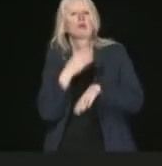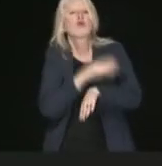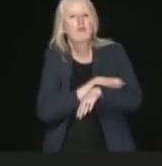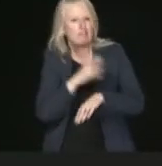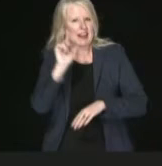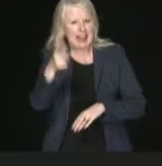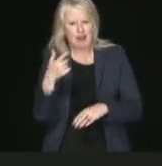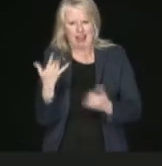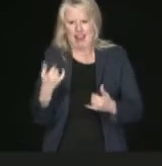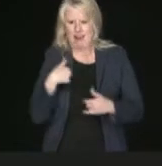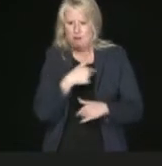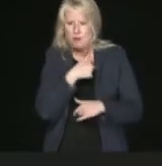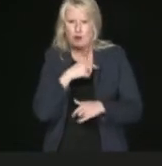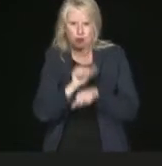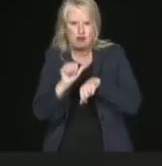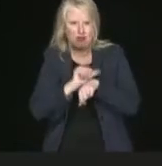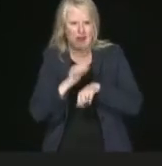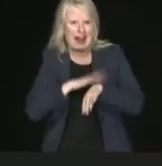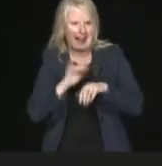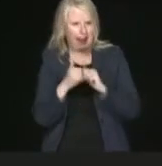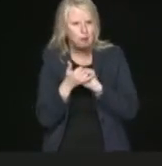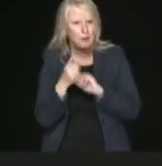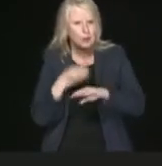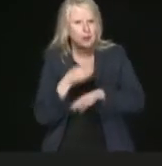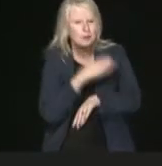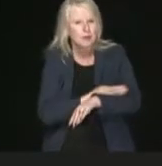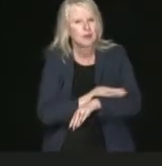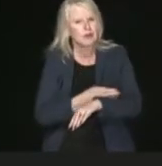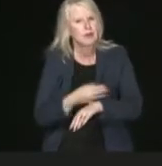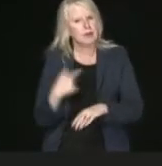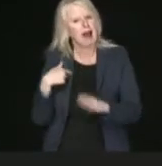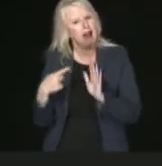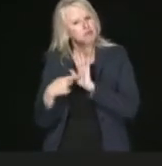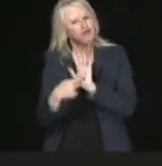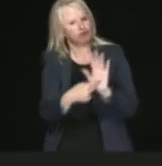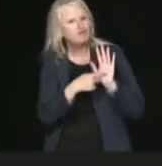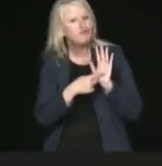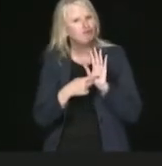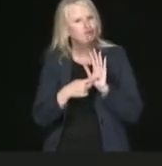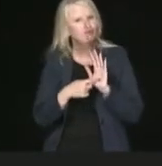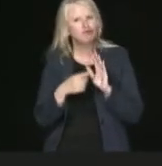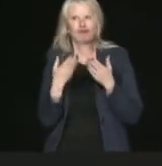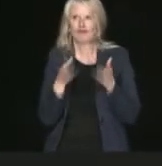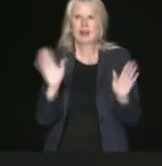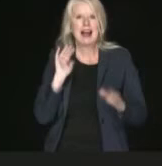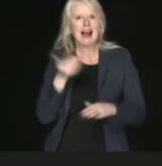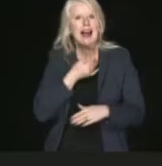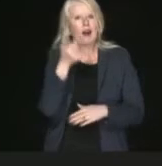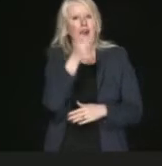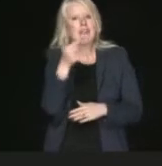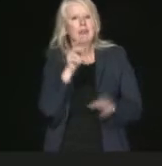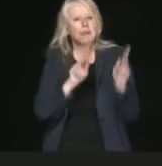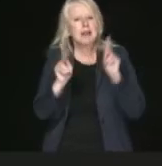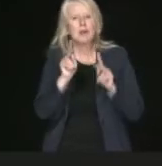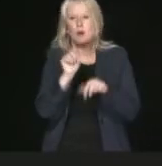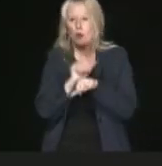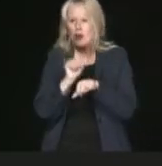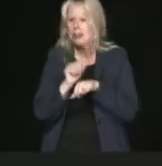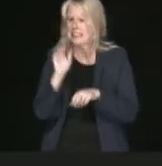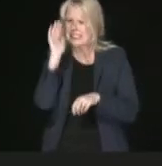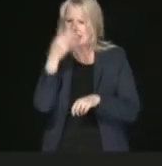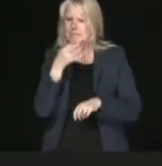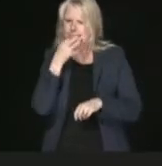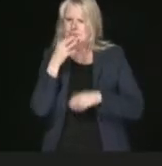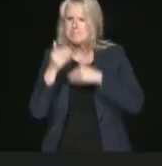on now. But I think it does show that our public service is extremely resilient and can